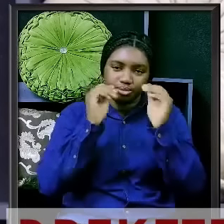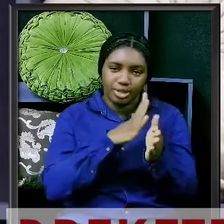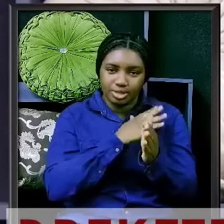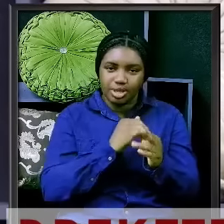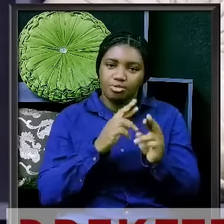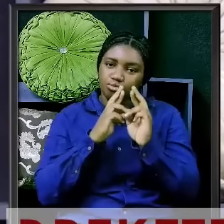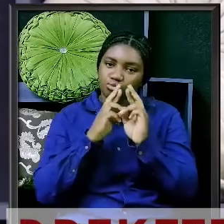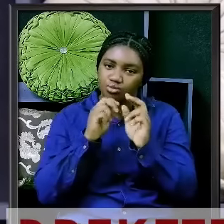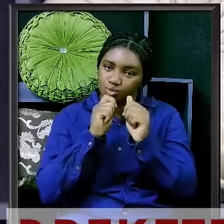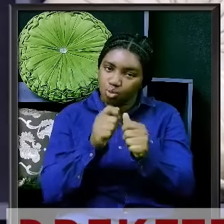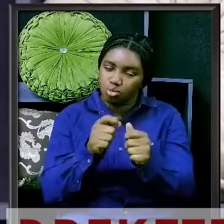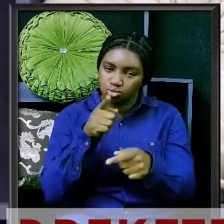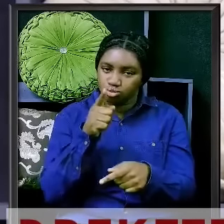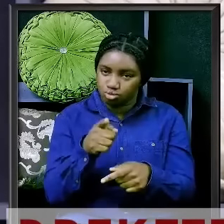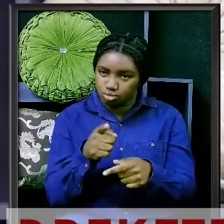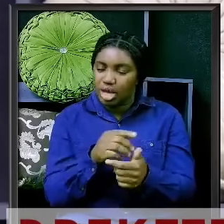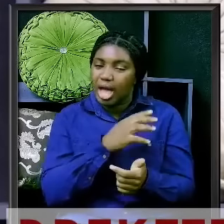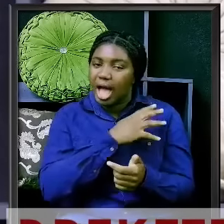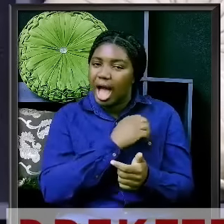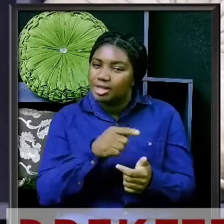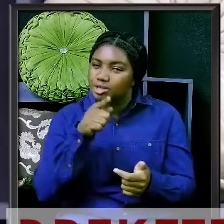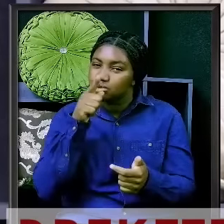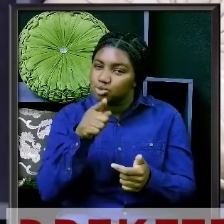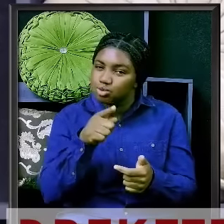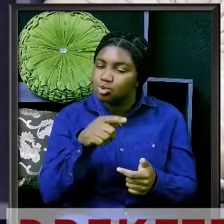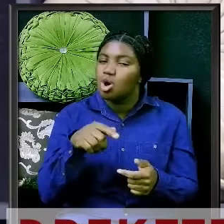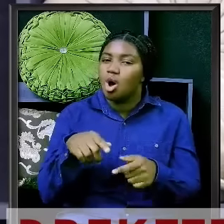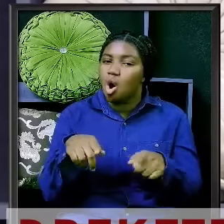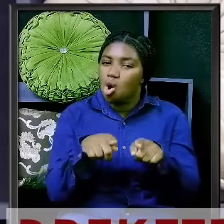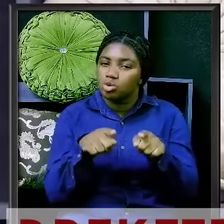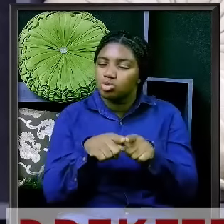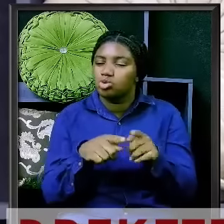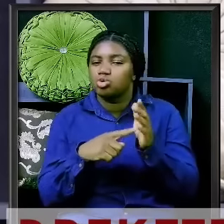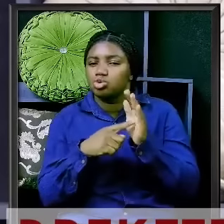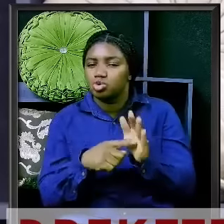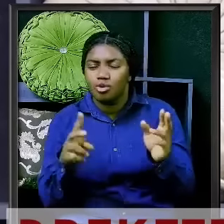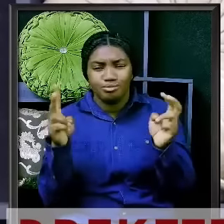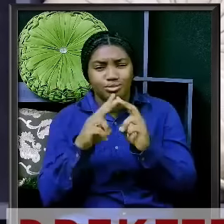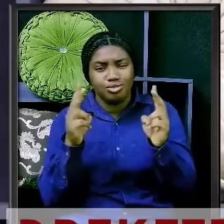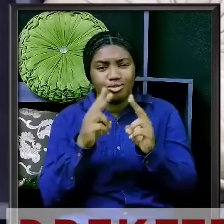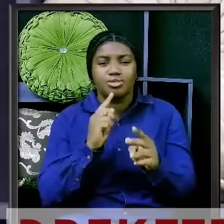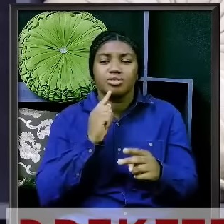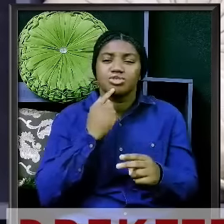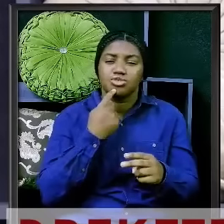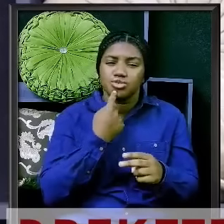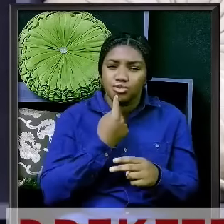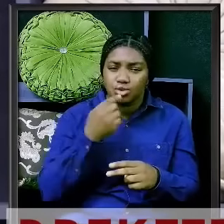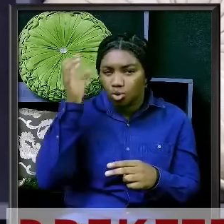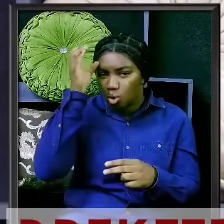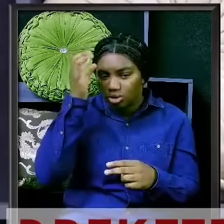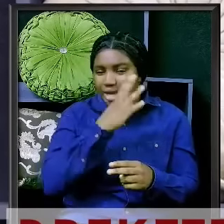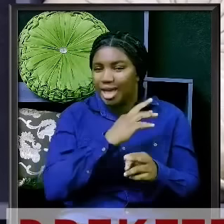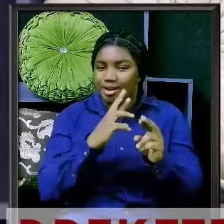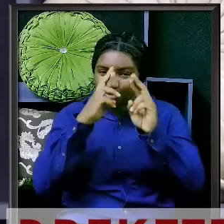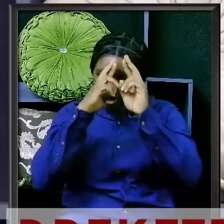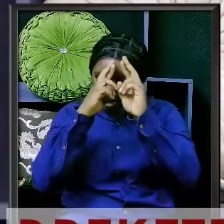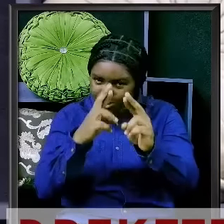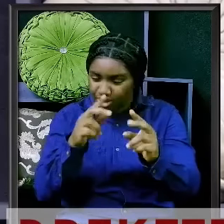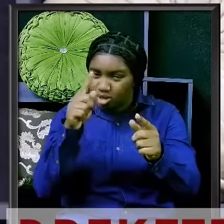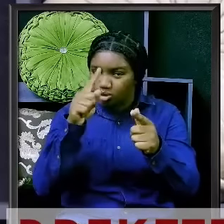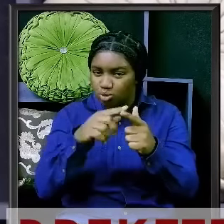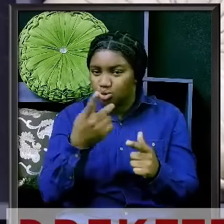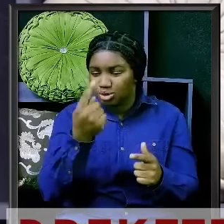Amen. And you also show very, very serious concern and respect to the